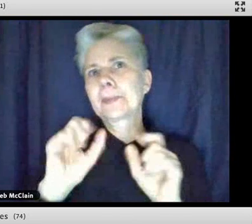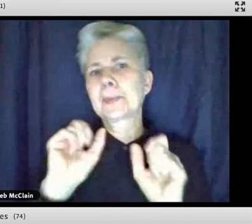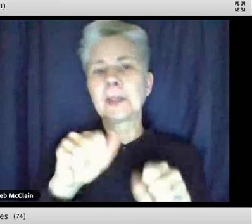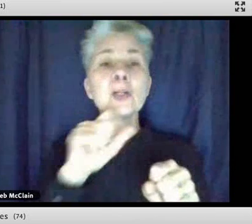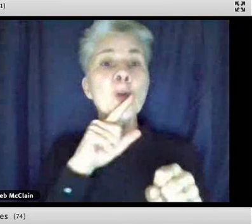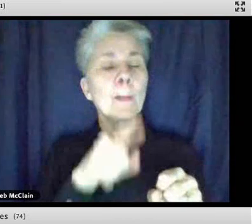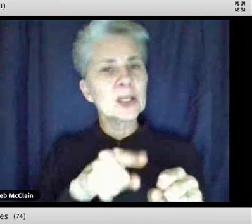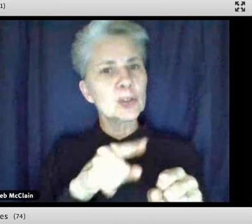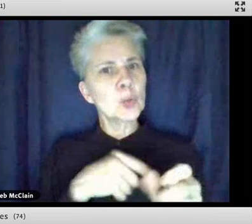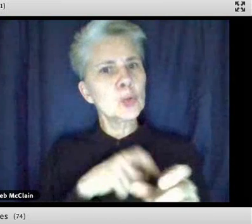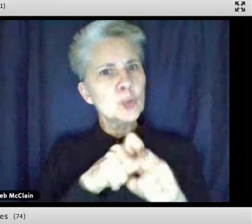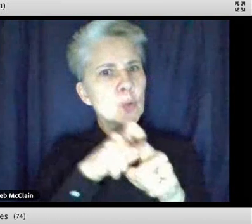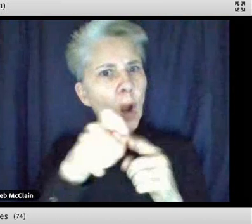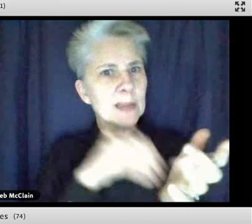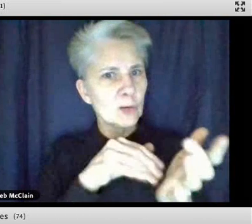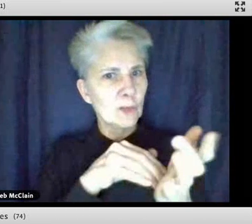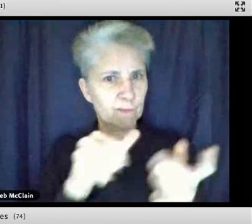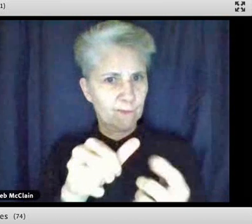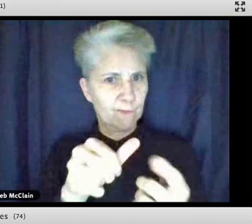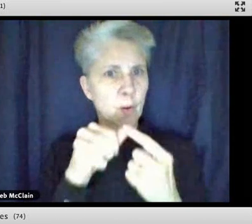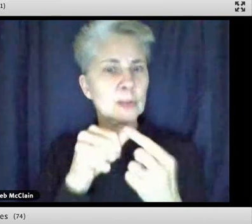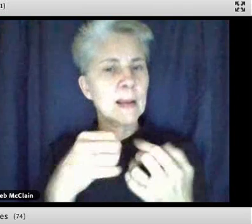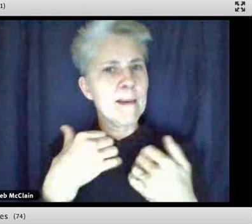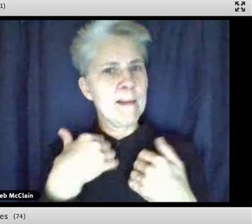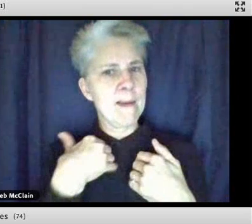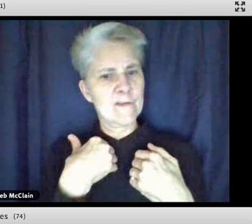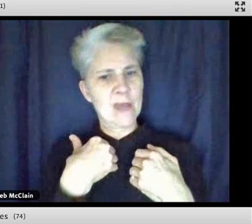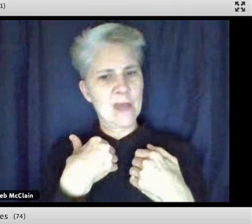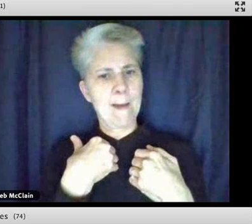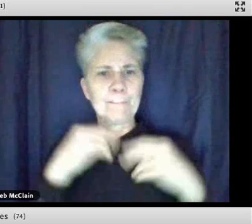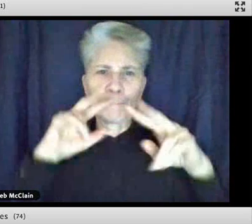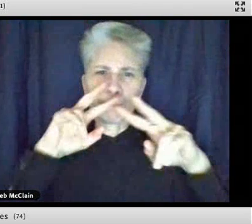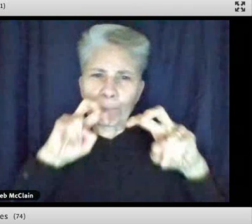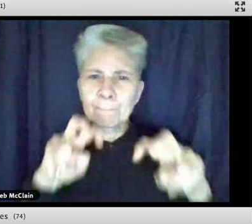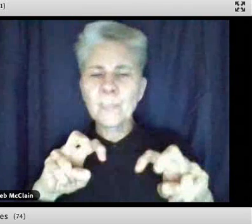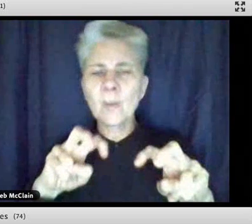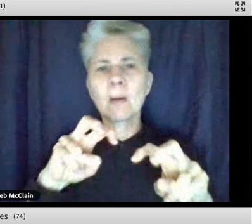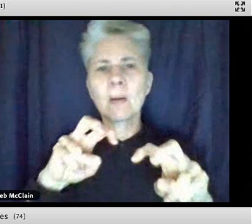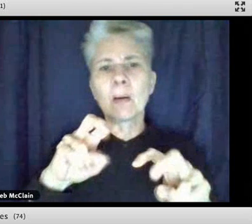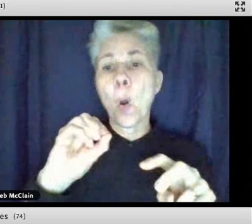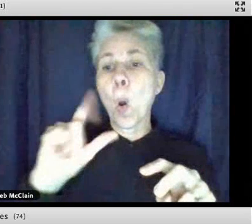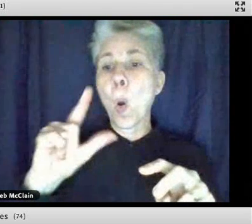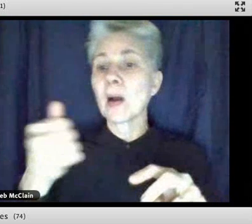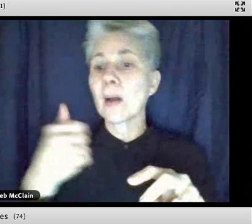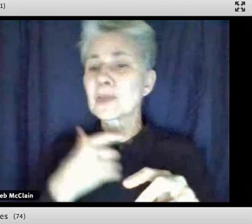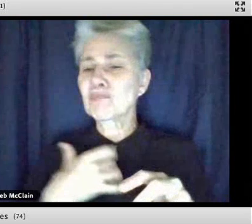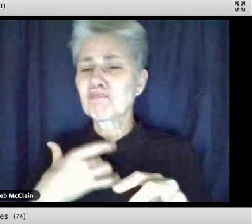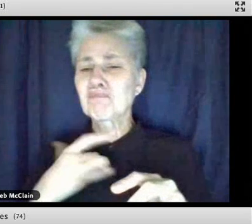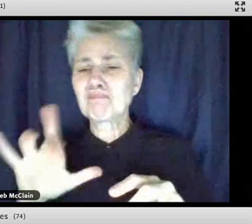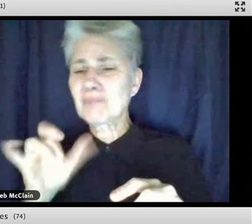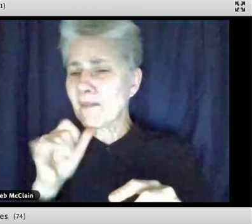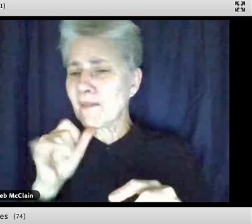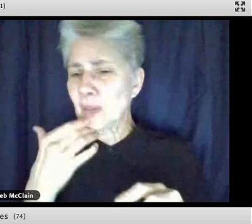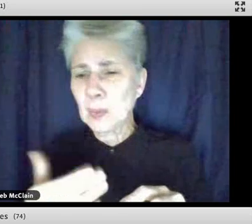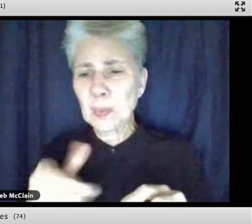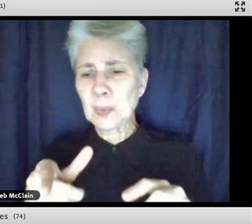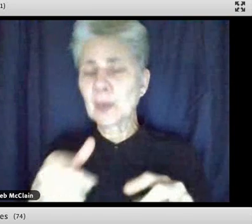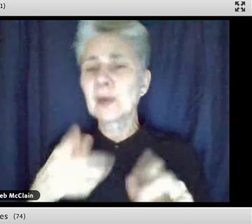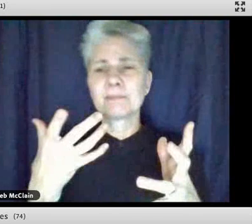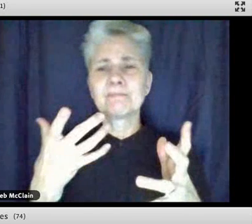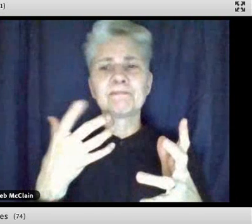So make sure that you call your doctor first and have them kind of triage you. It looks like Olga, I'm so sorry you're not feeling good.